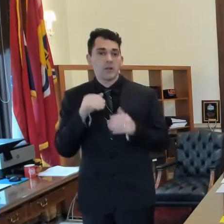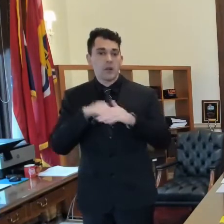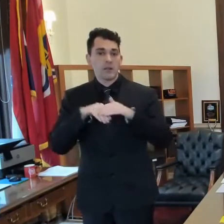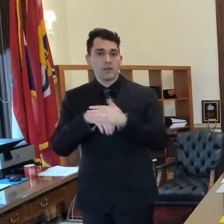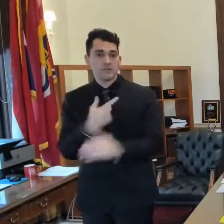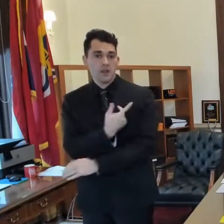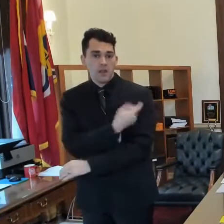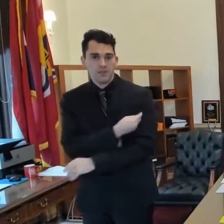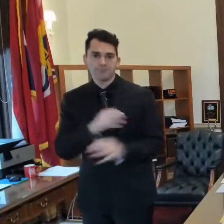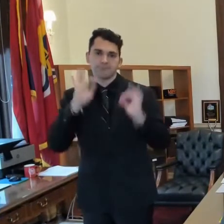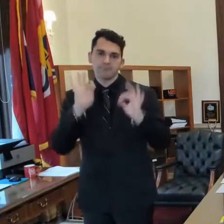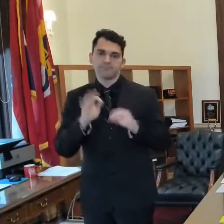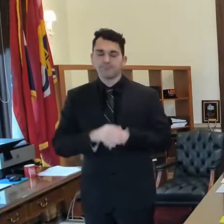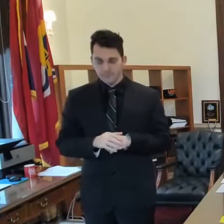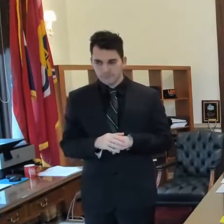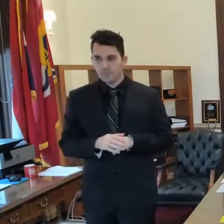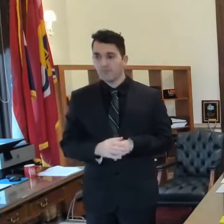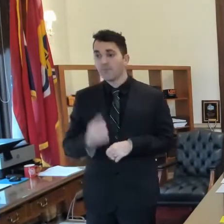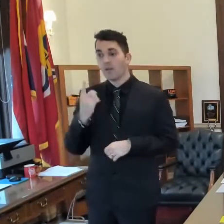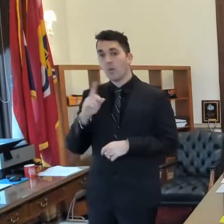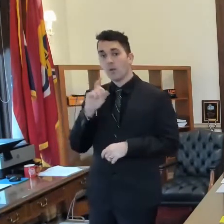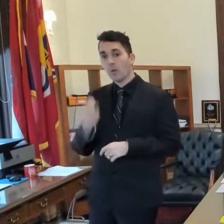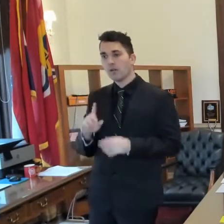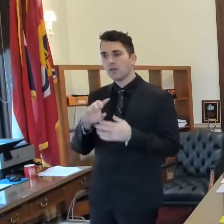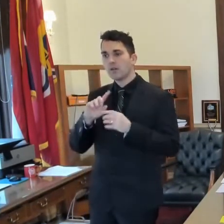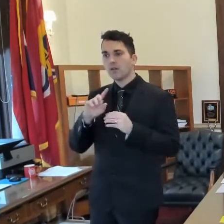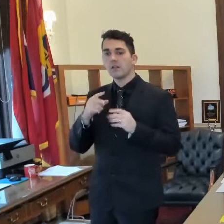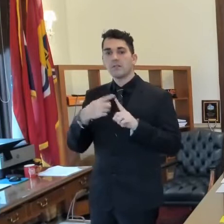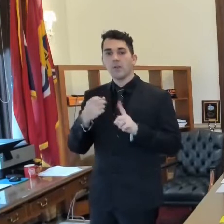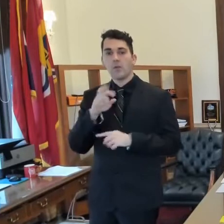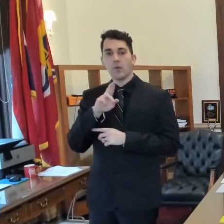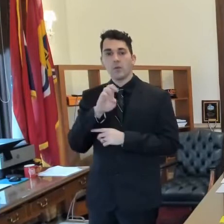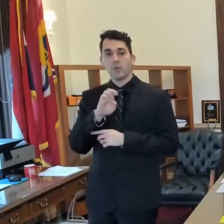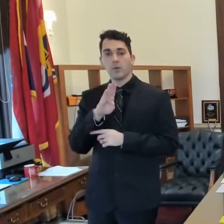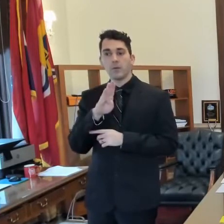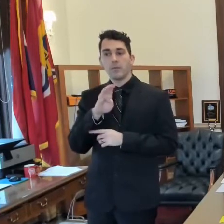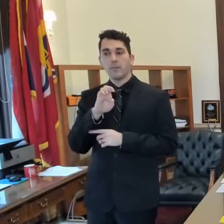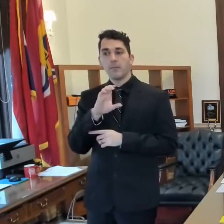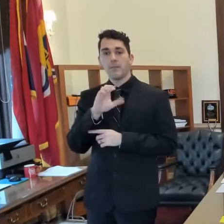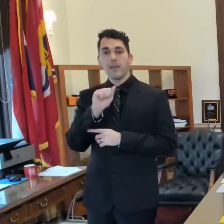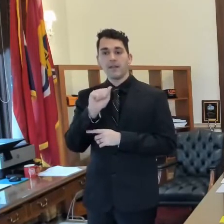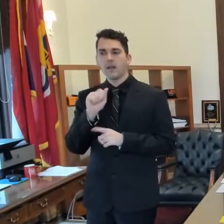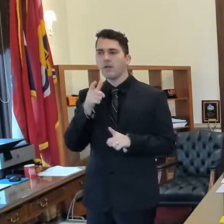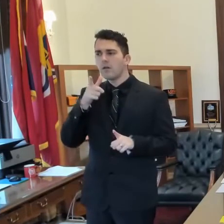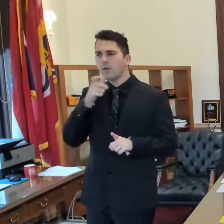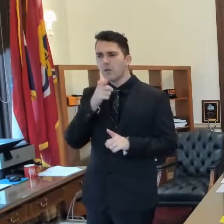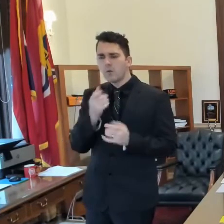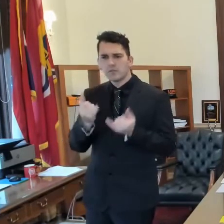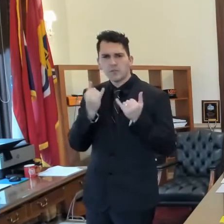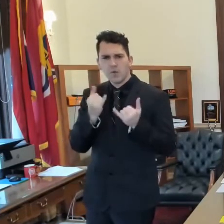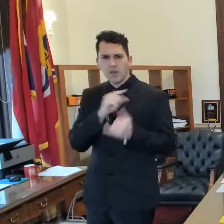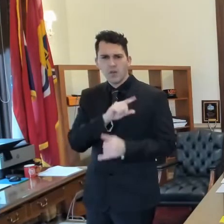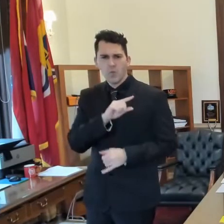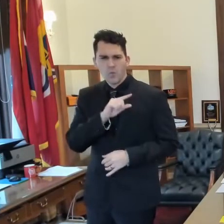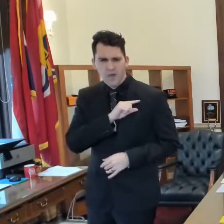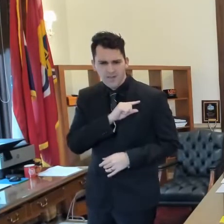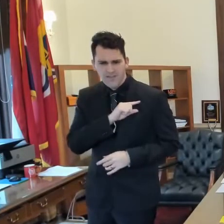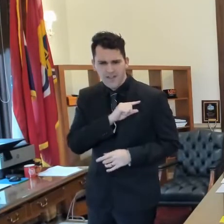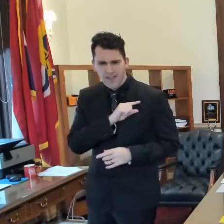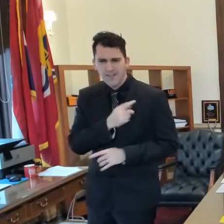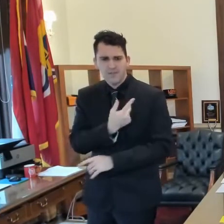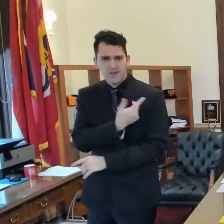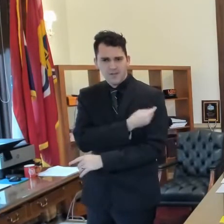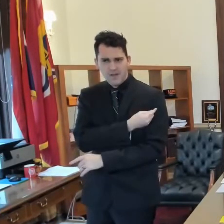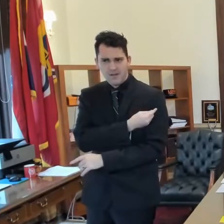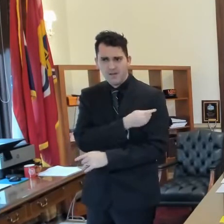couple of questions. One's from Rebecca about who's currently qualified to be vaccinated, and is that the same people who the city